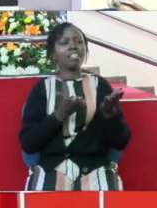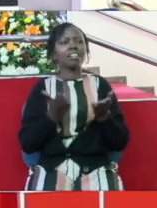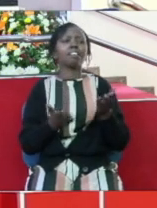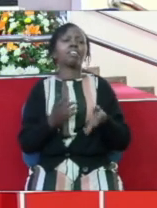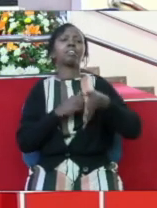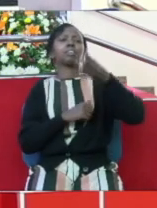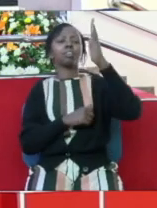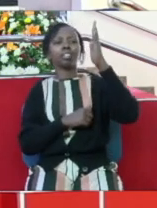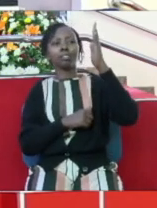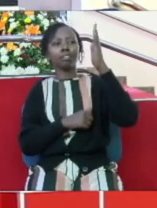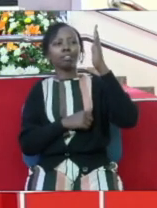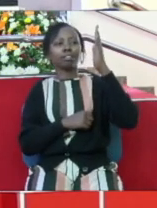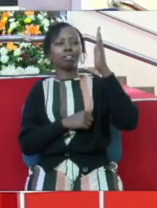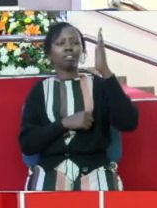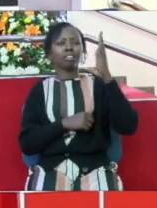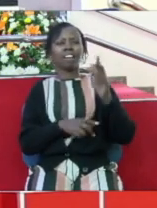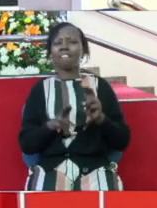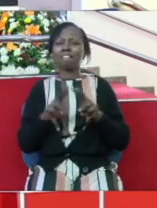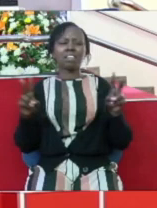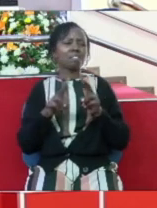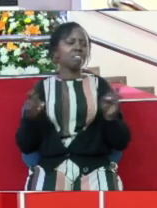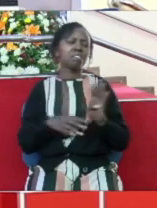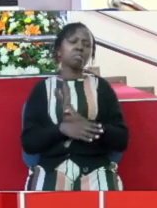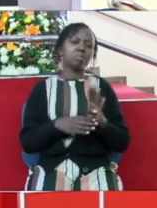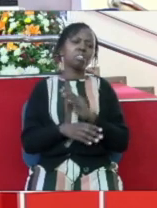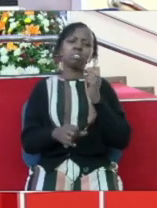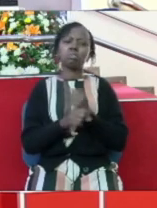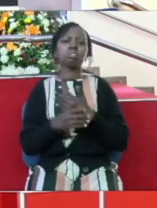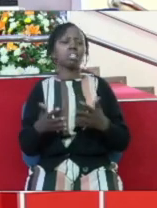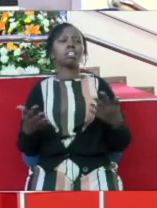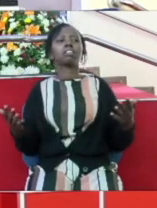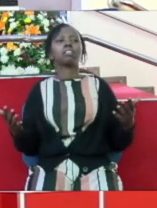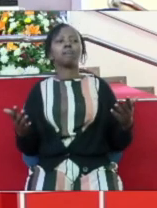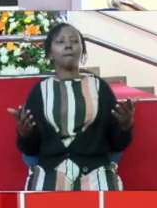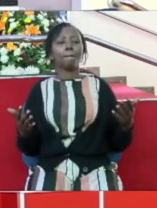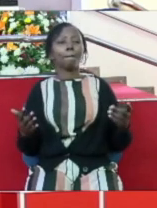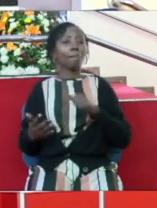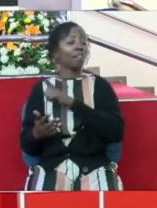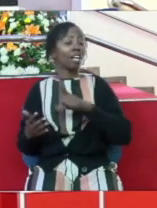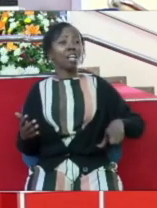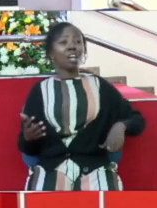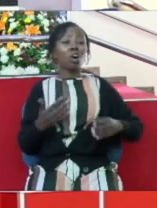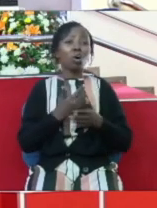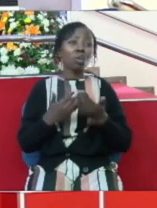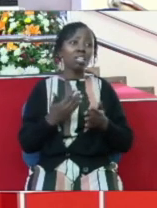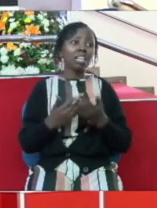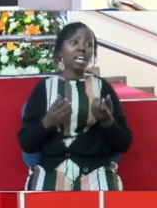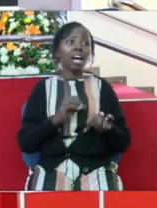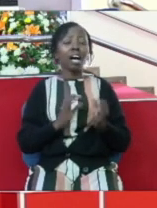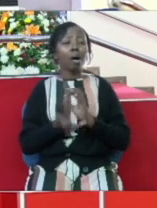ya kumtumikia Mungu. Very busy doing things. Ukifanya mambo kwa shughuli mingi. The Lord doesn't care much about our being